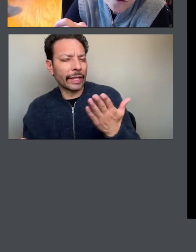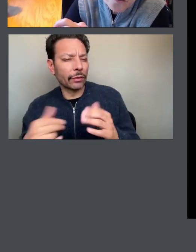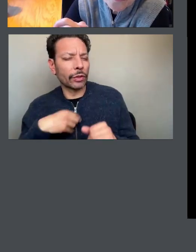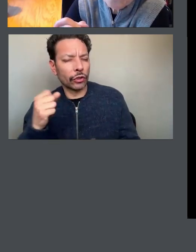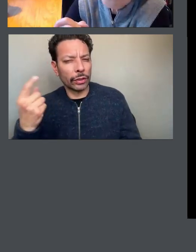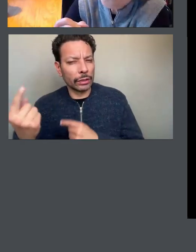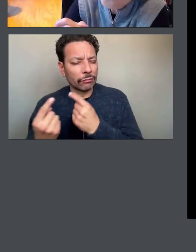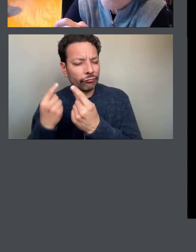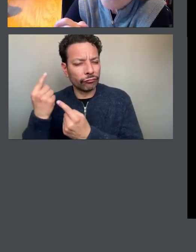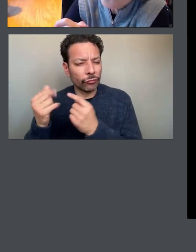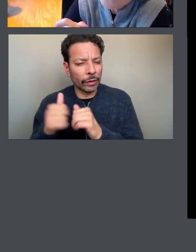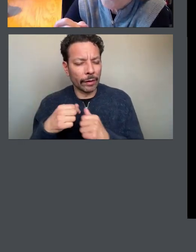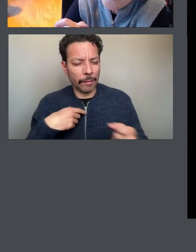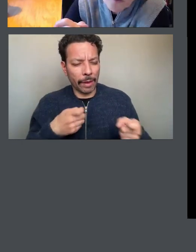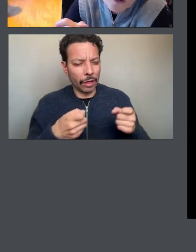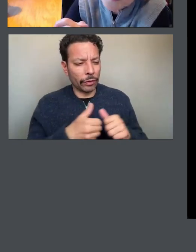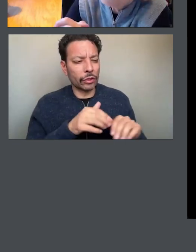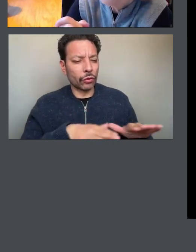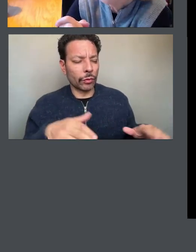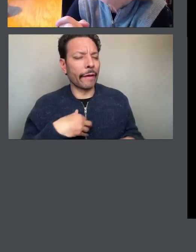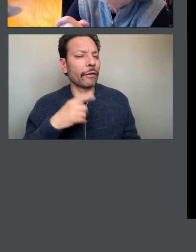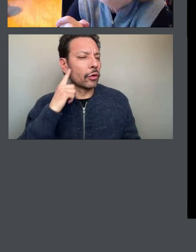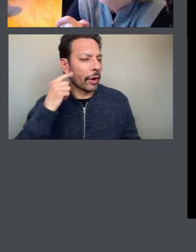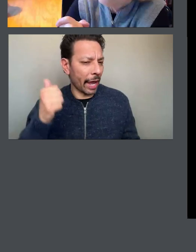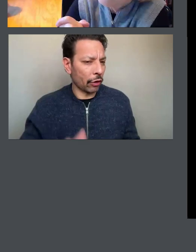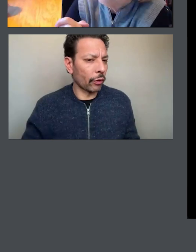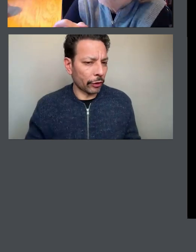of children with unilateral hearing loss.